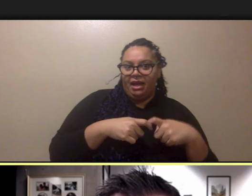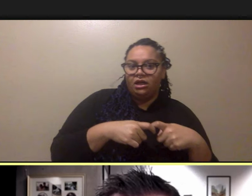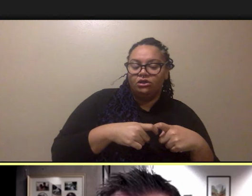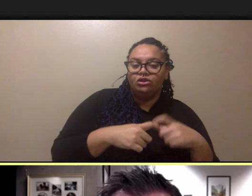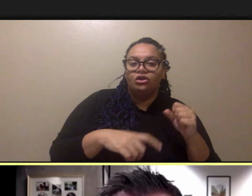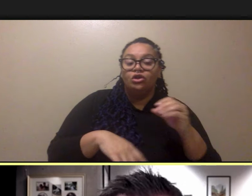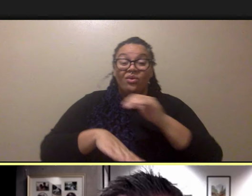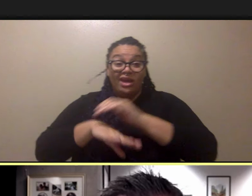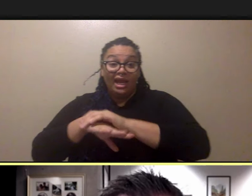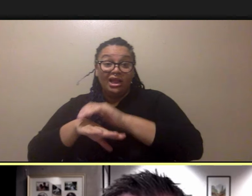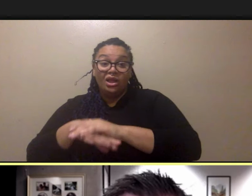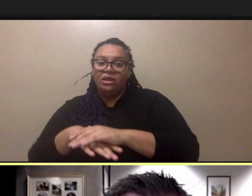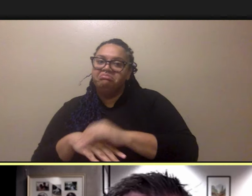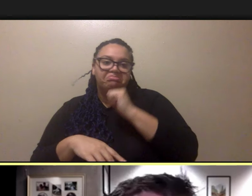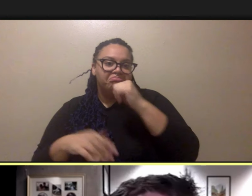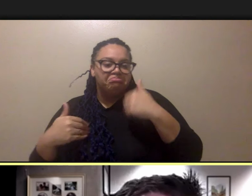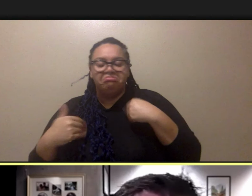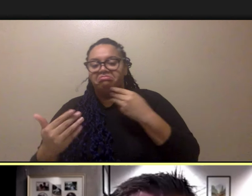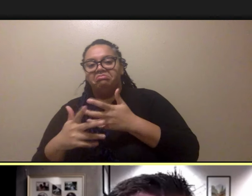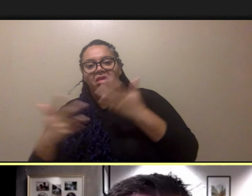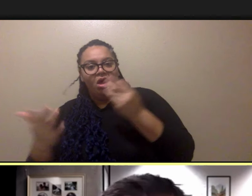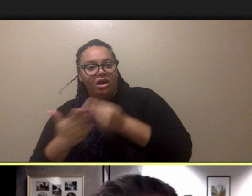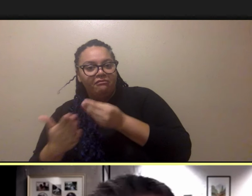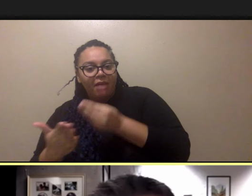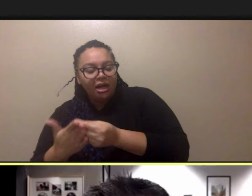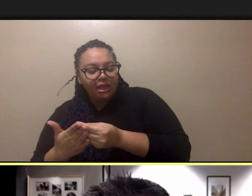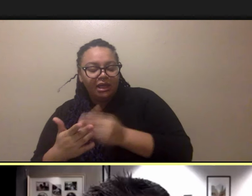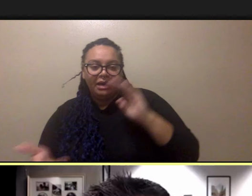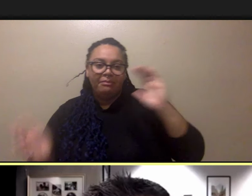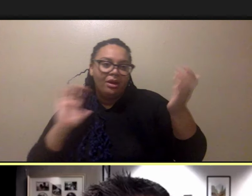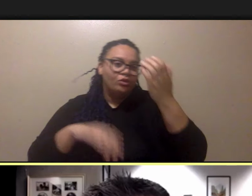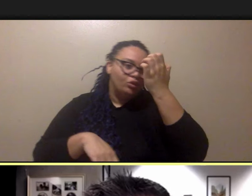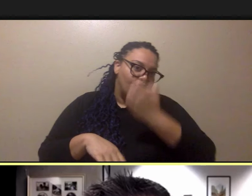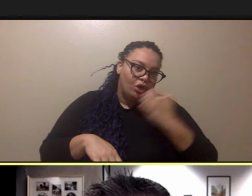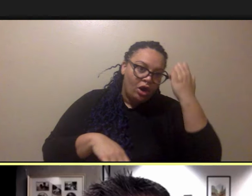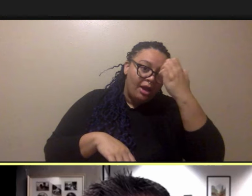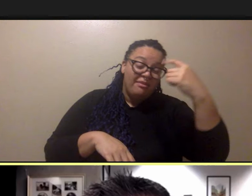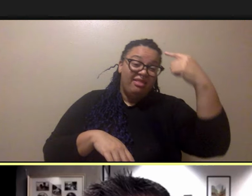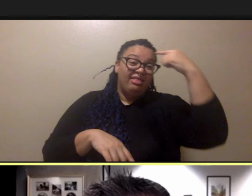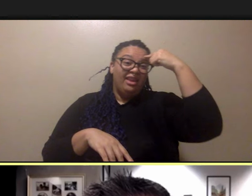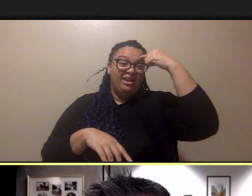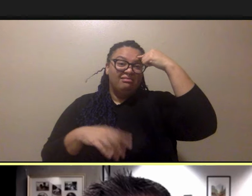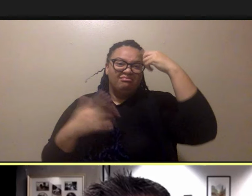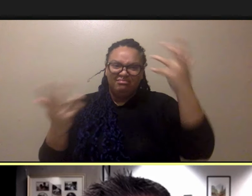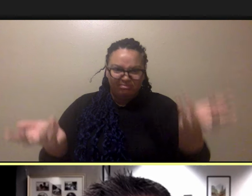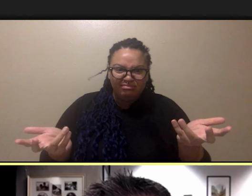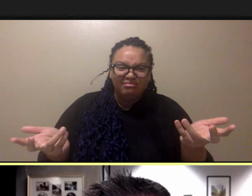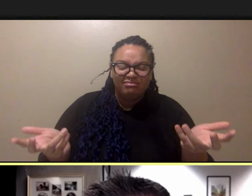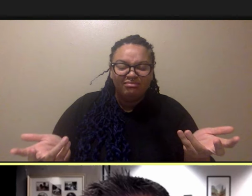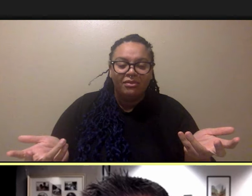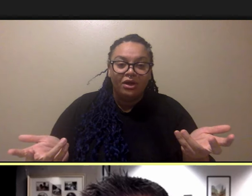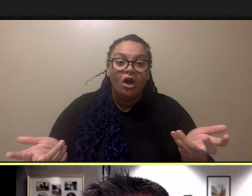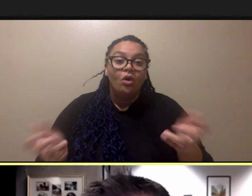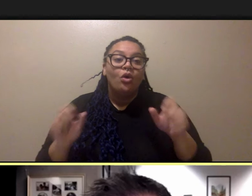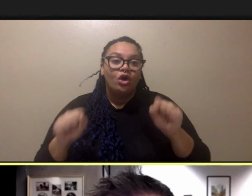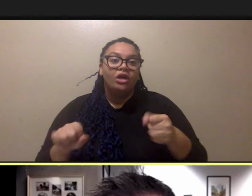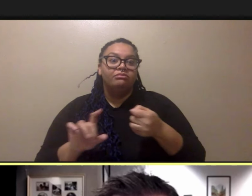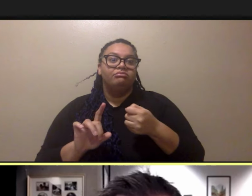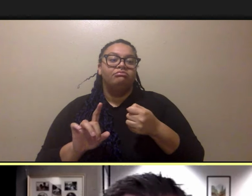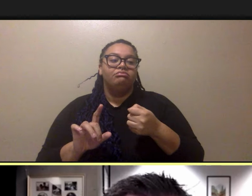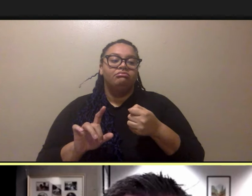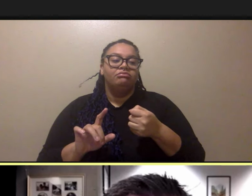was poorer than a lot of Europe at the time, and the thinking was they could expand their